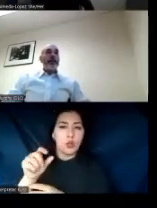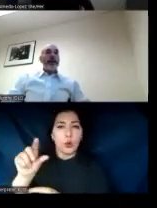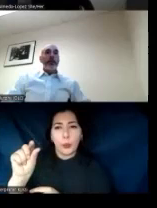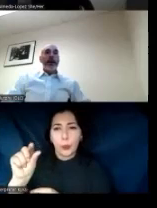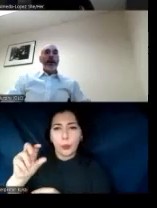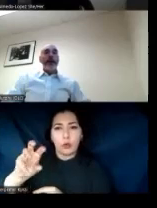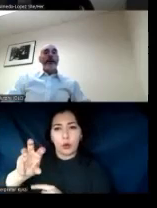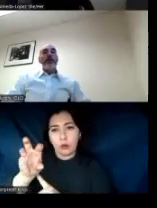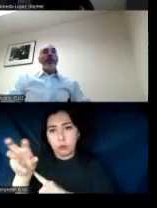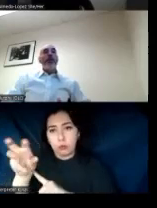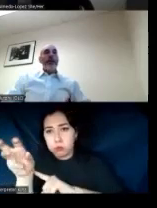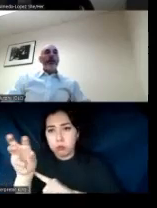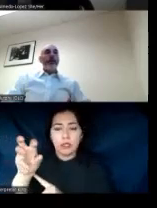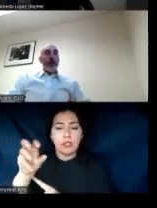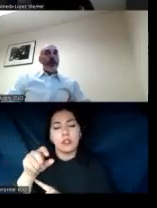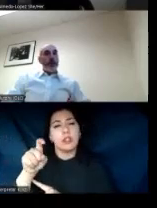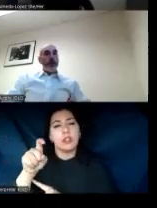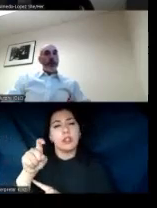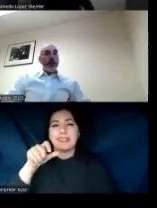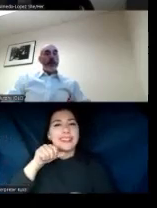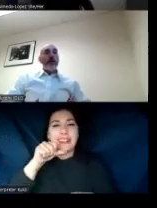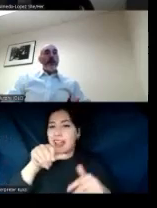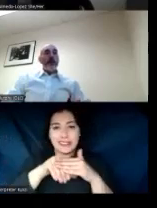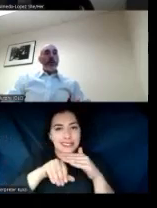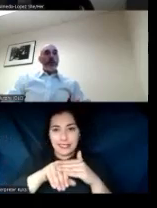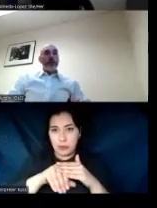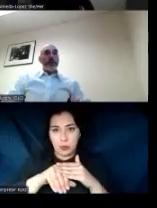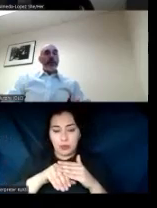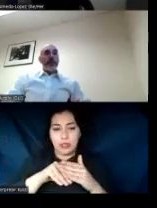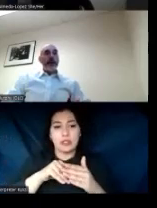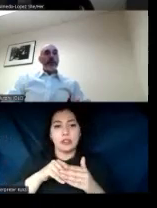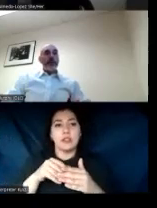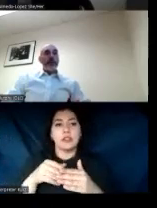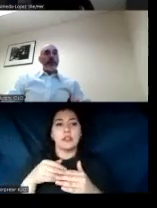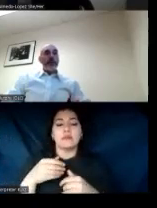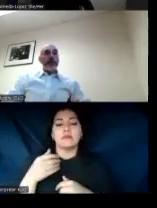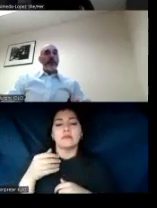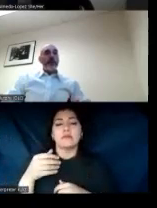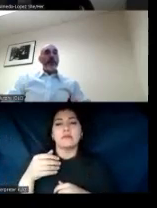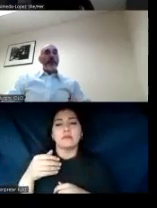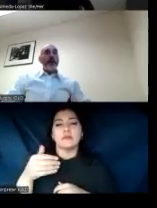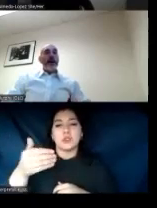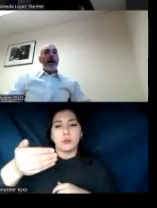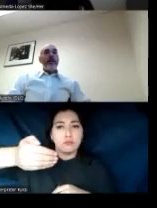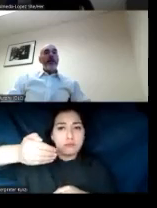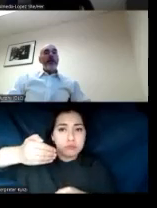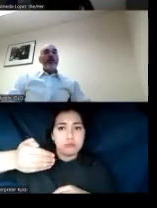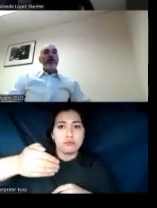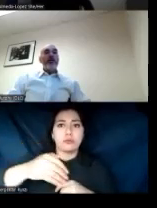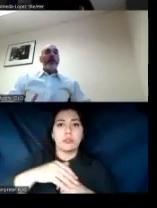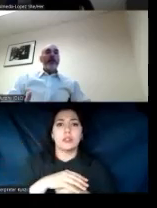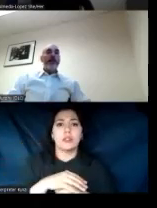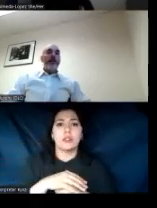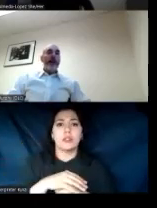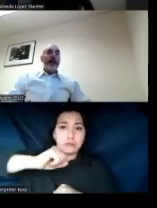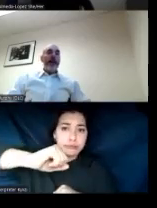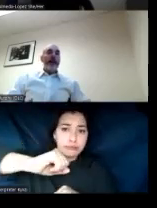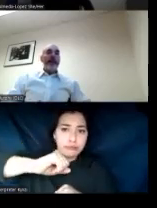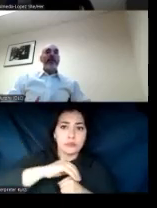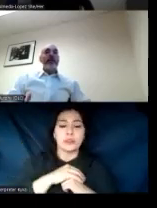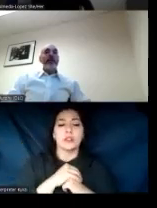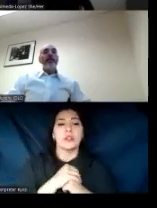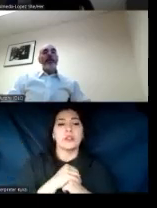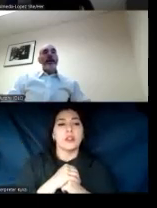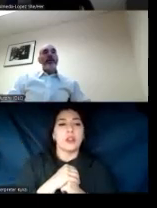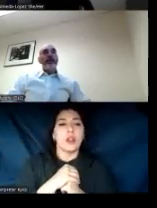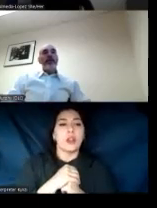twist in any way to open a door in order for it to be accessible. The door should be have at